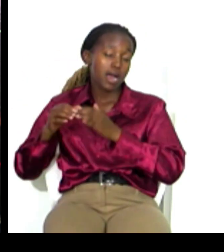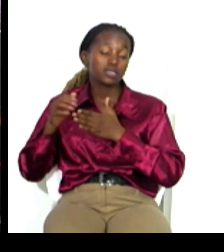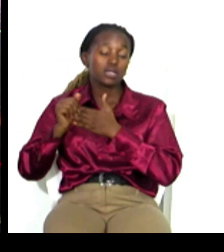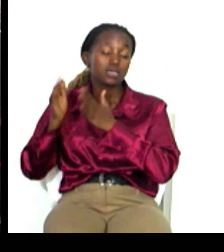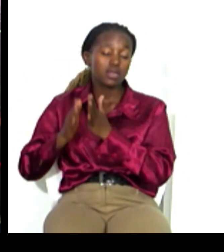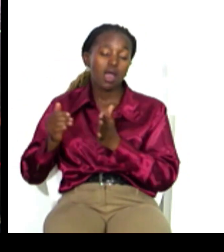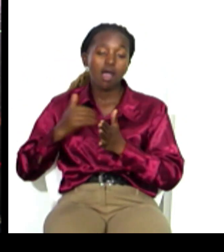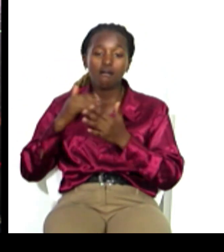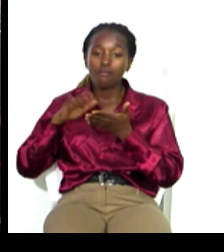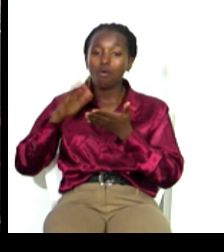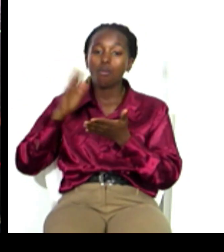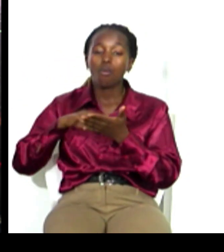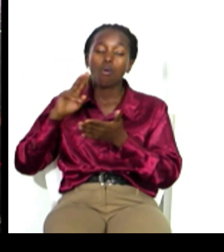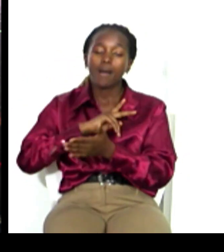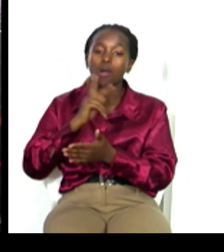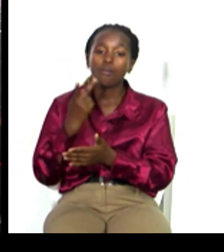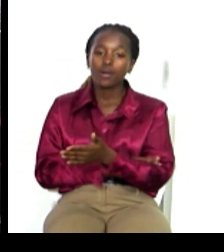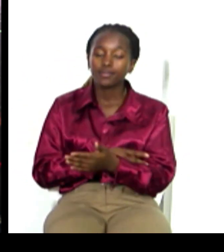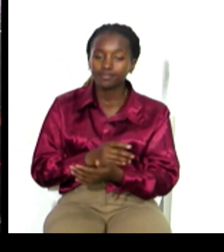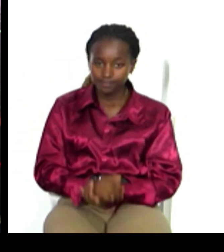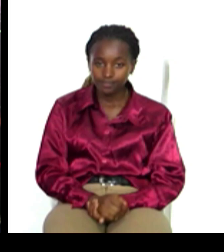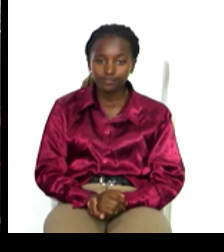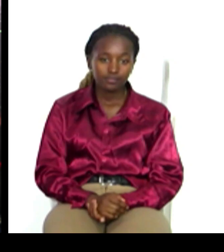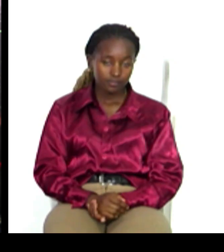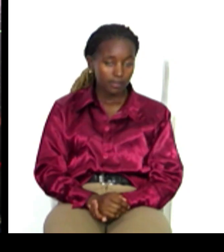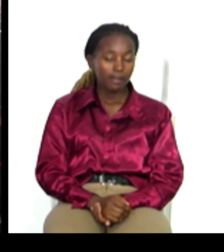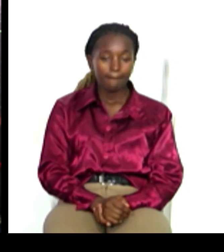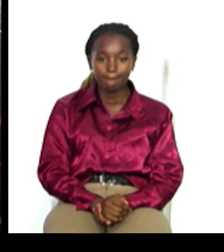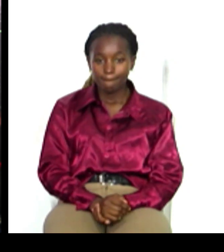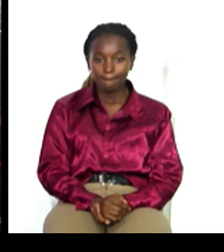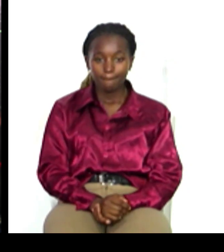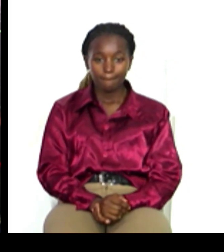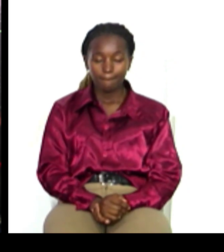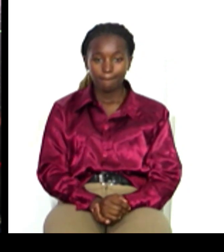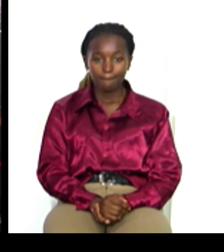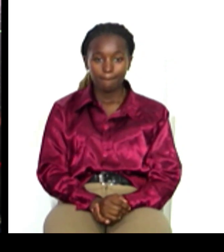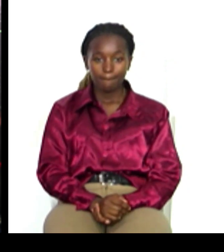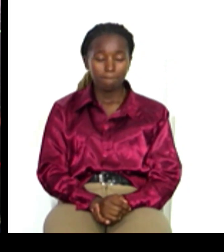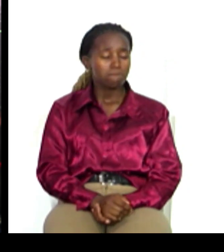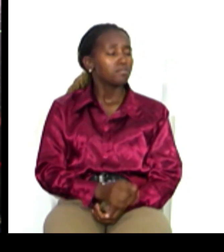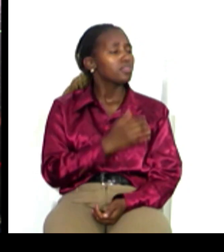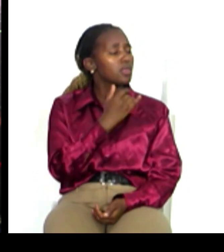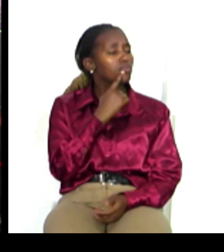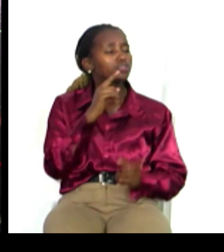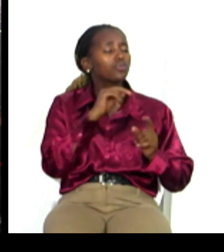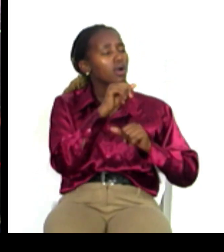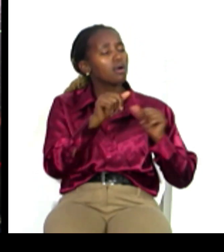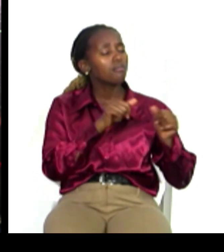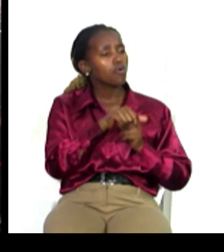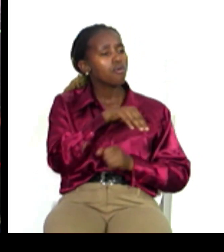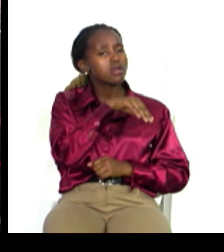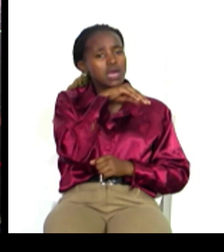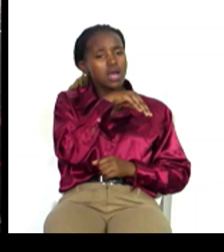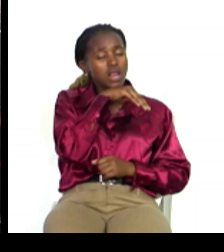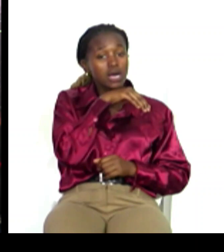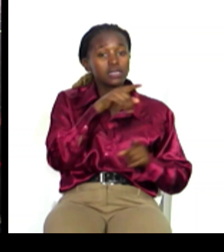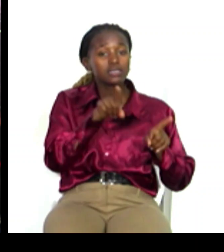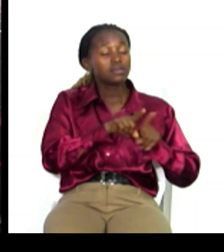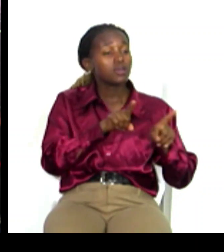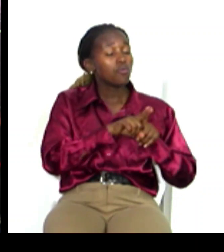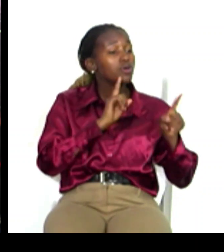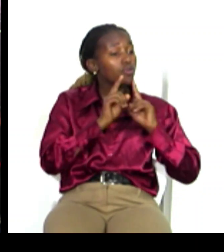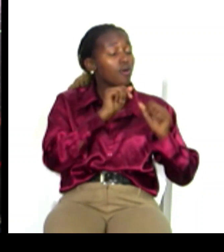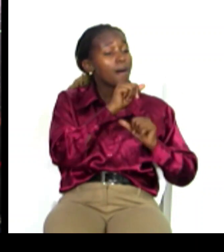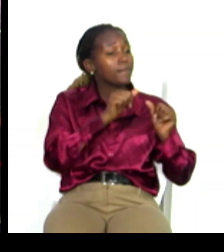ni yako. Yes. Okay. Now that you've spoken about Raila being an enigma,